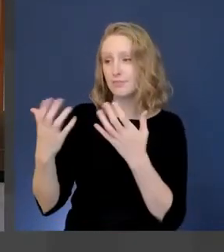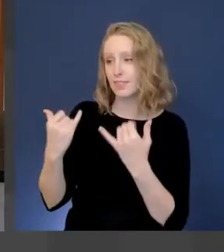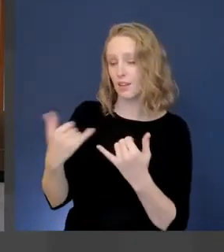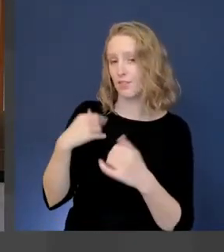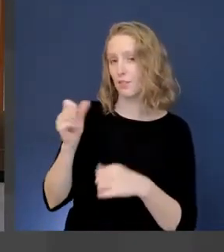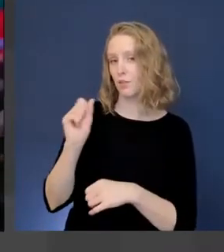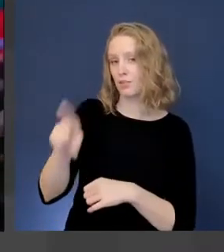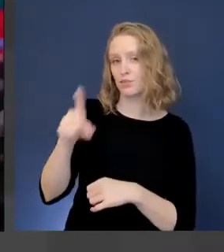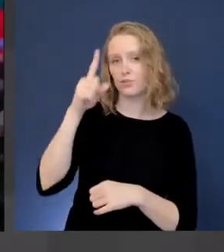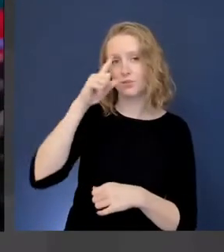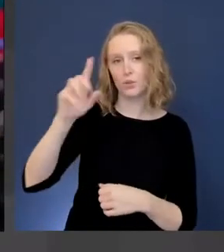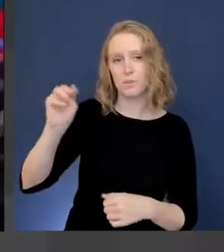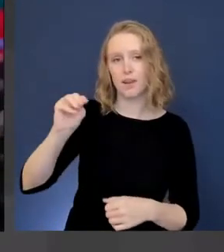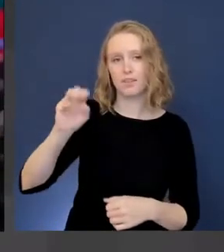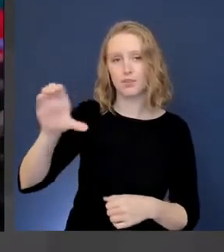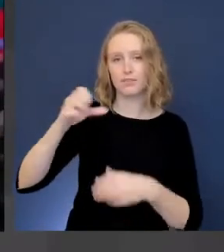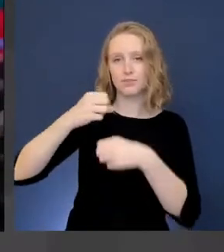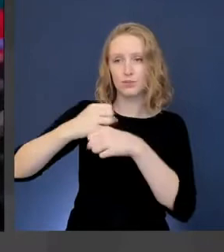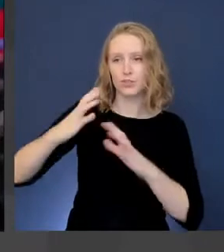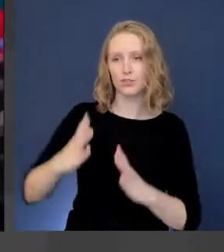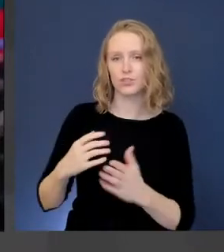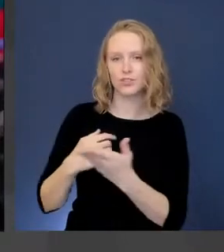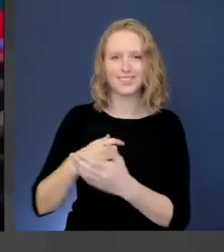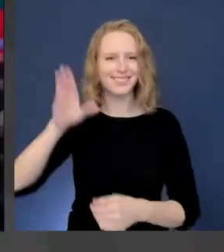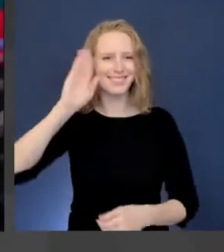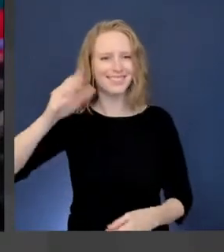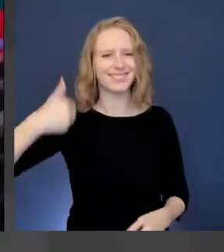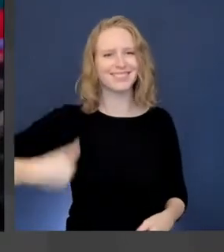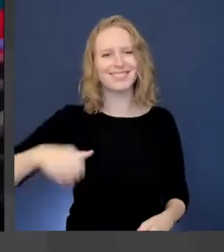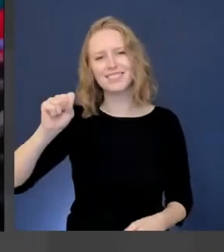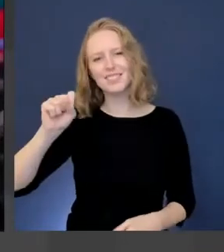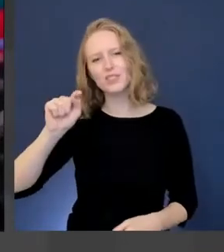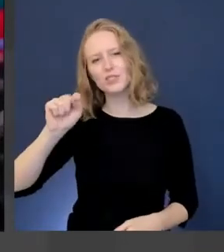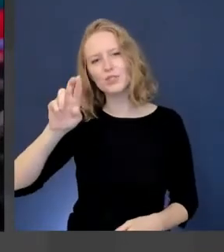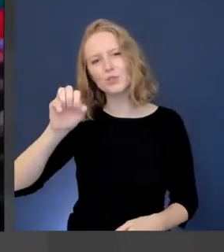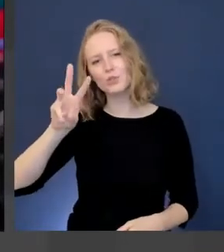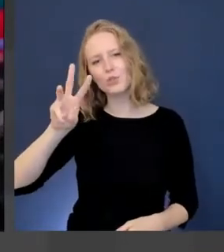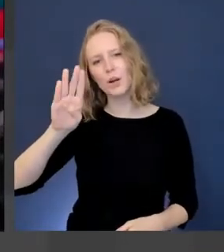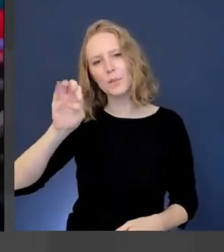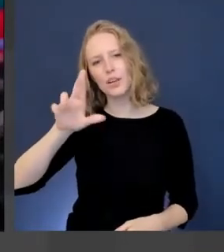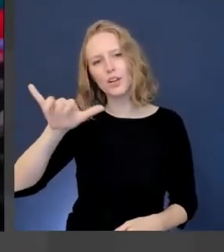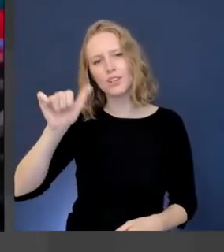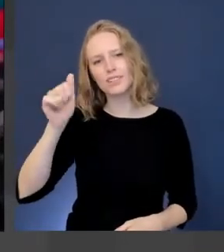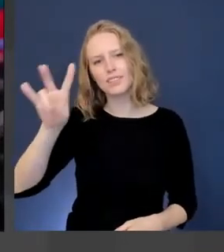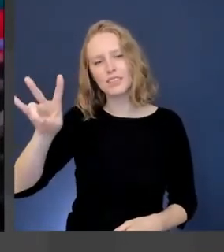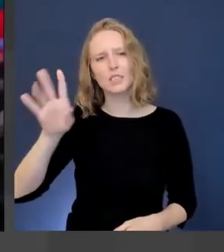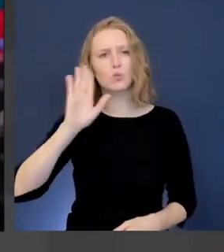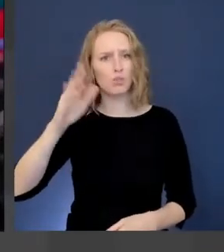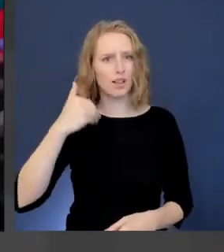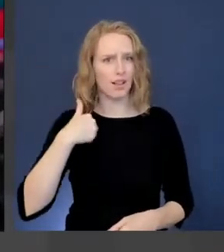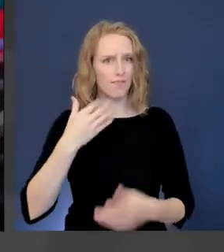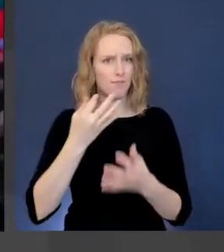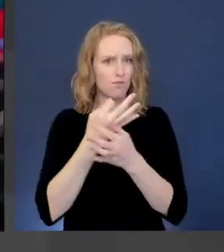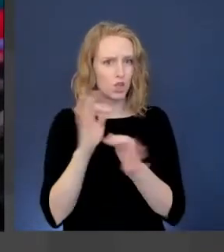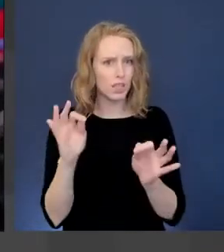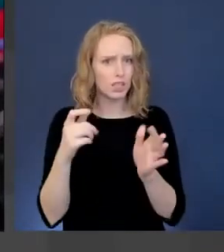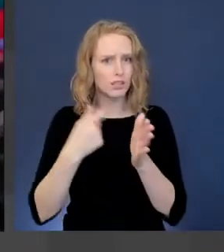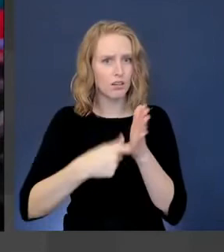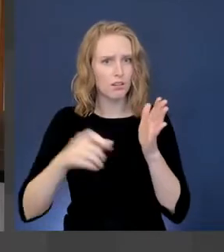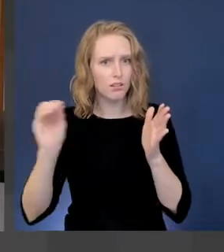Right. Hey, Strawberry17 here, and I have a question. Will there be free content included as a part of seasonal